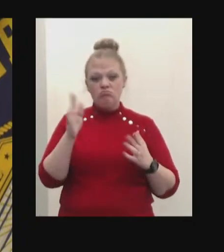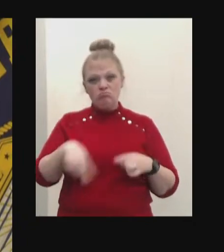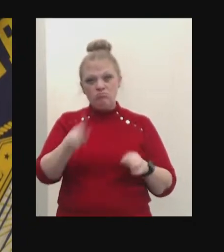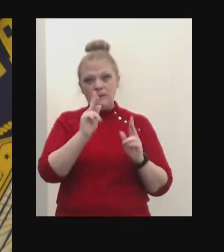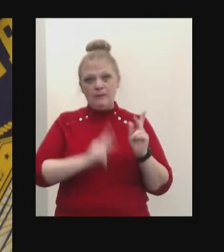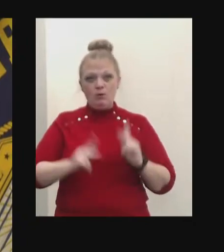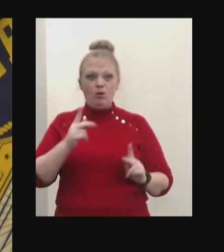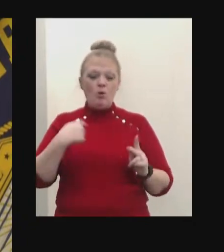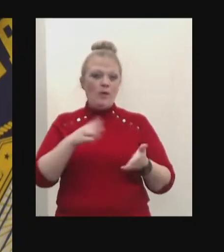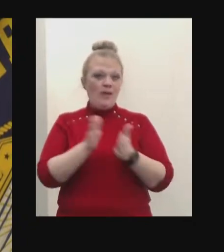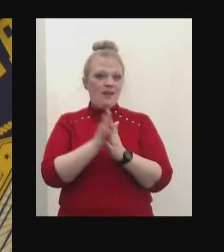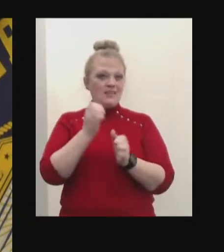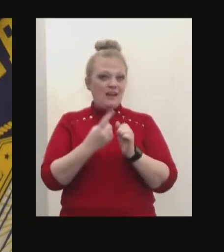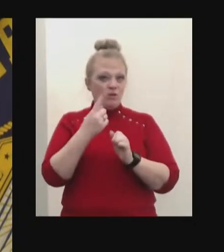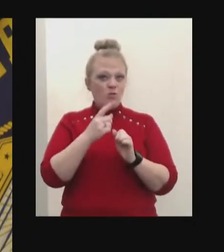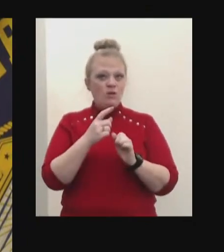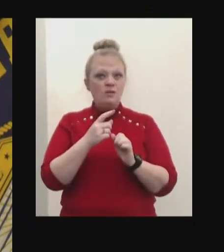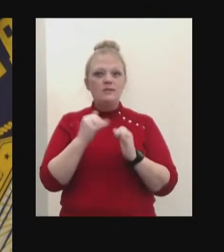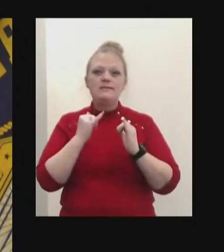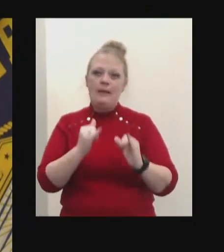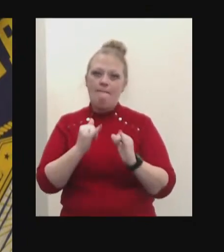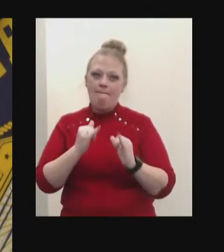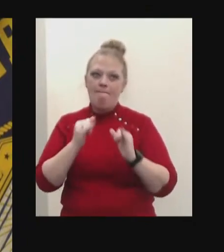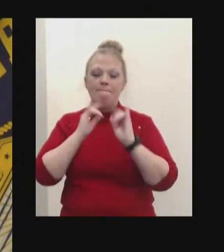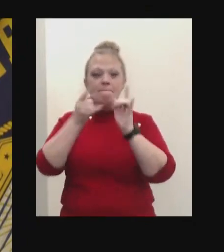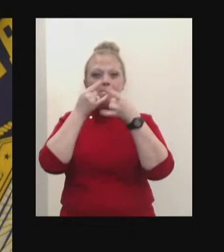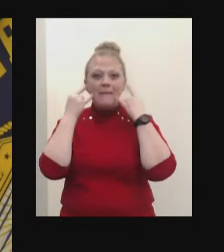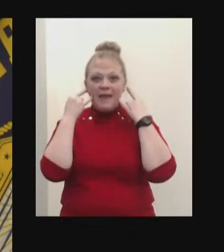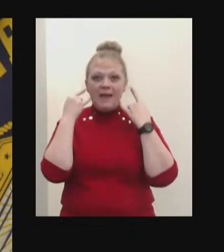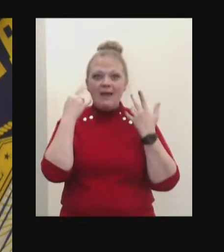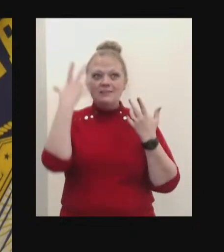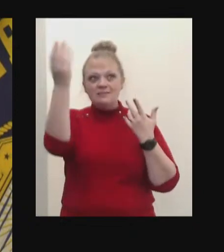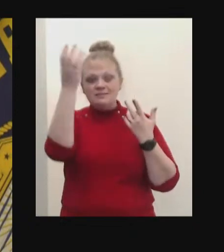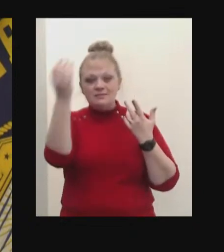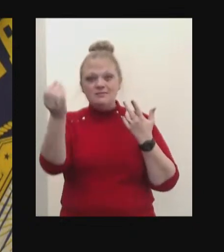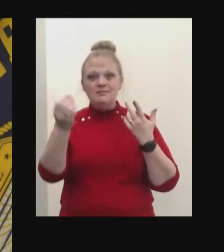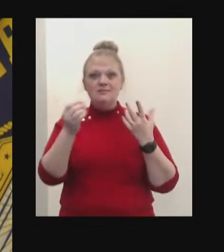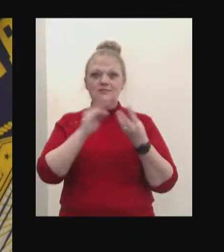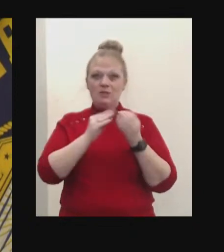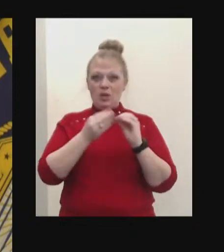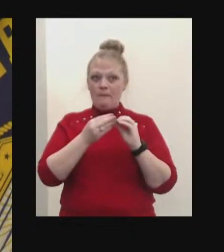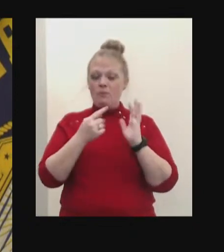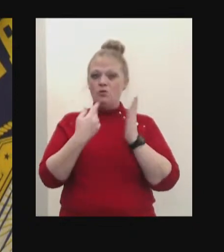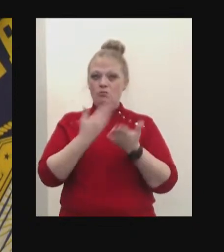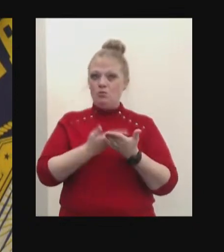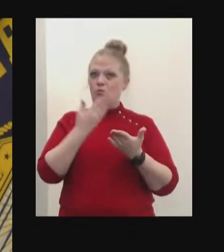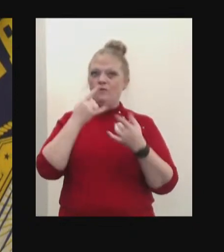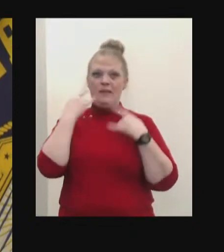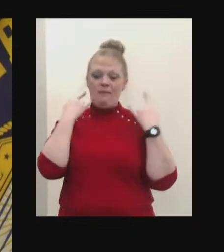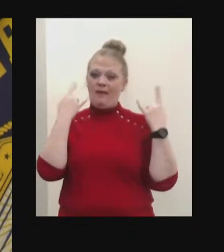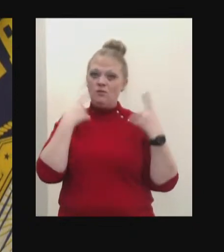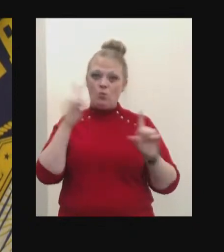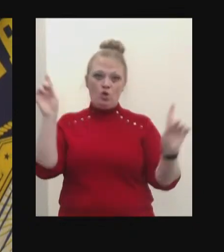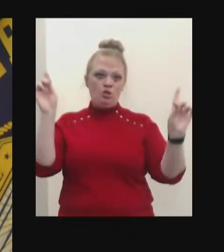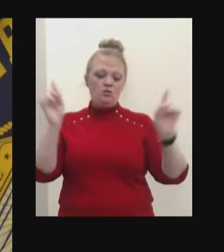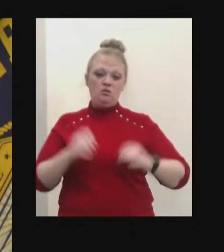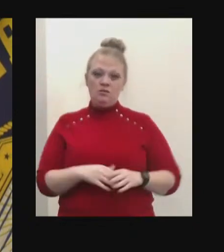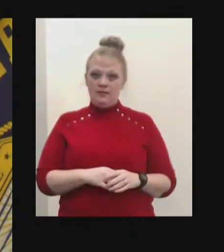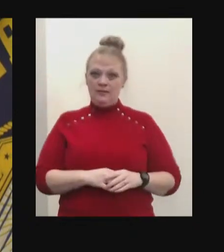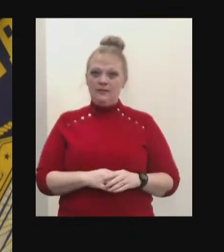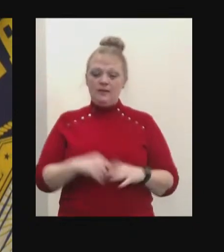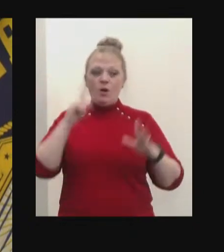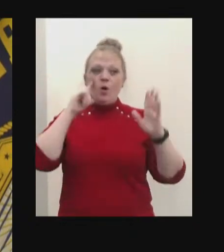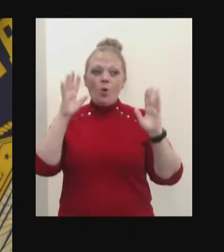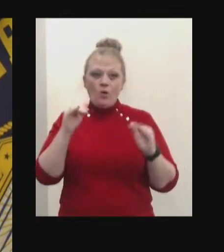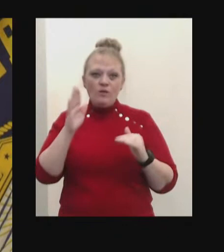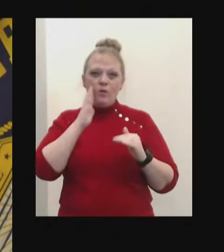ask everyone to do the same, wear a mask when you're out in public. The numbers show that masking works, and hopefully we'll all get